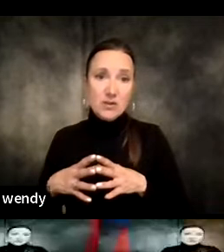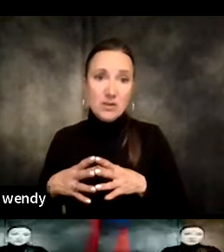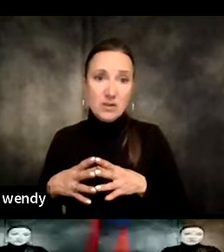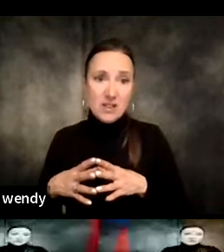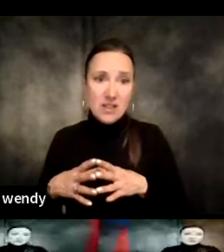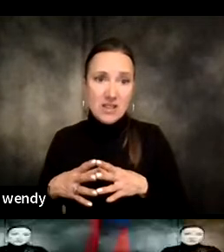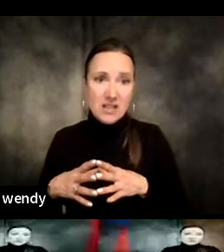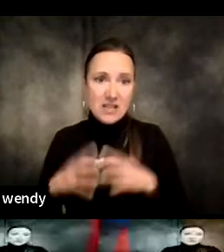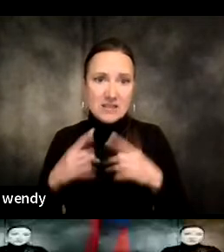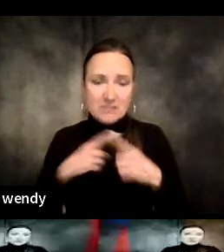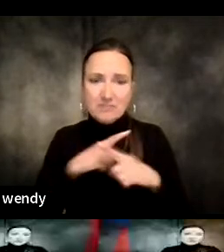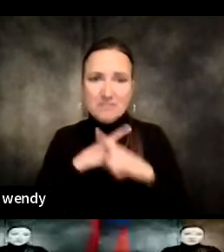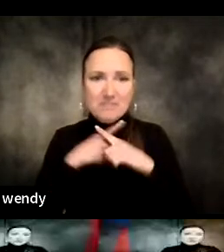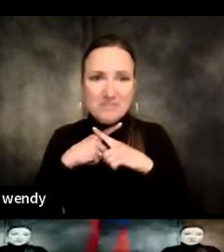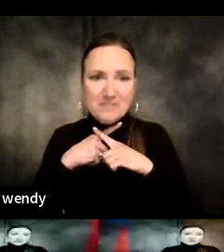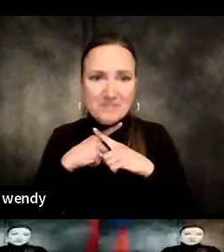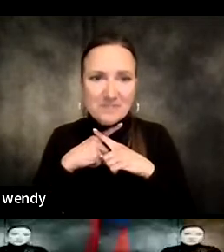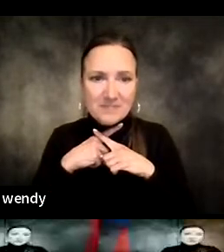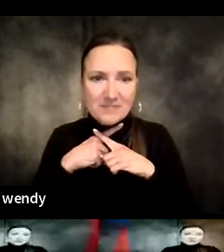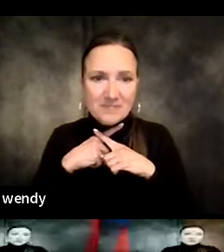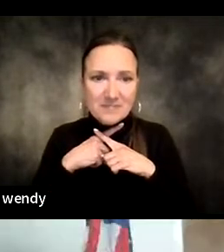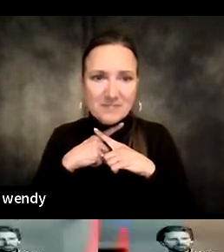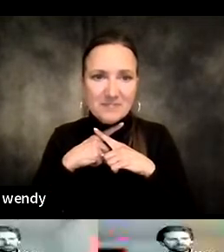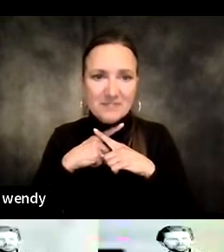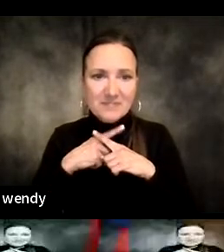Oh, you muted yourself, Ms. Jefferson. I'm sorry.